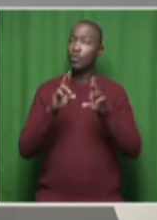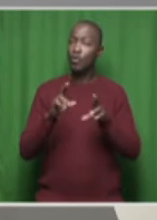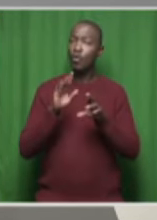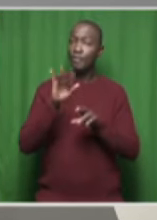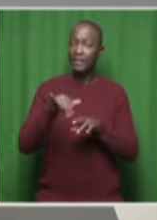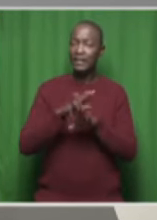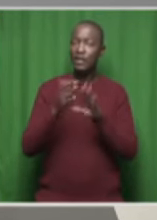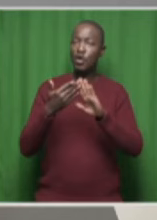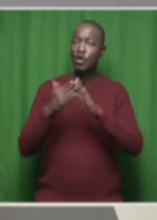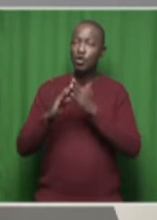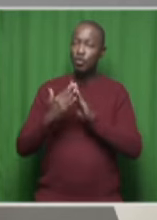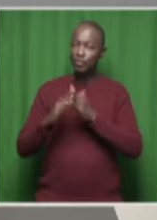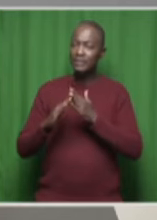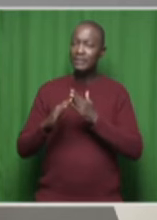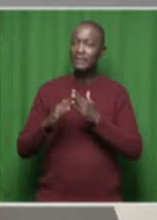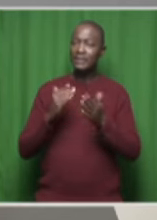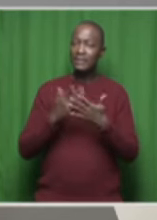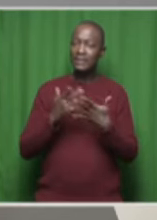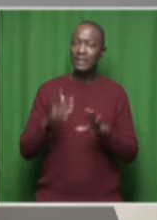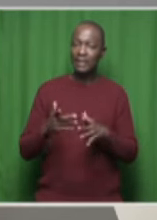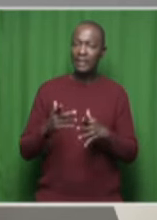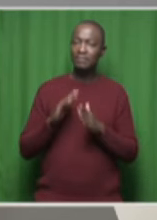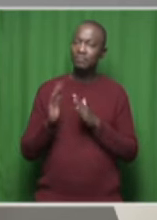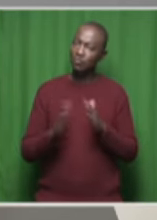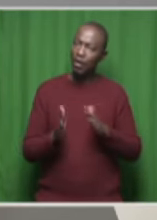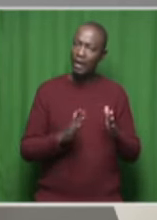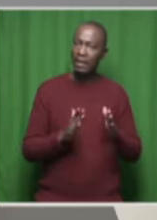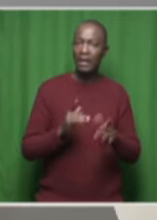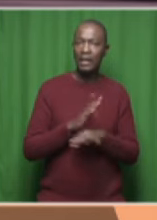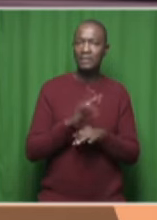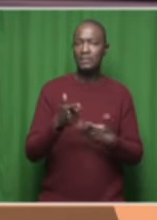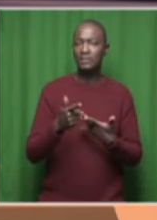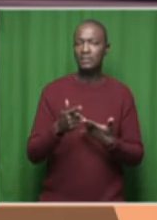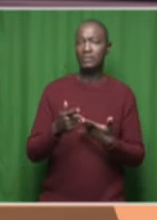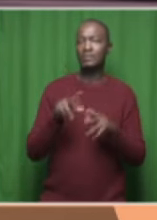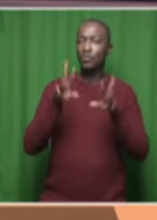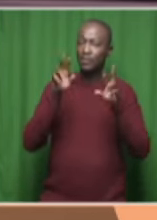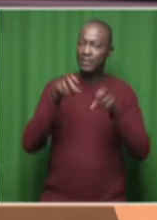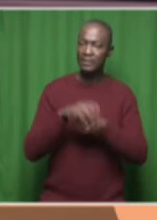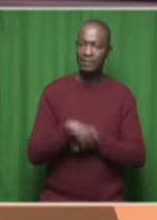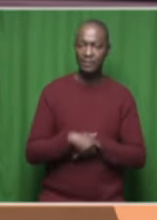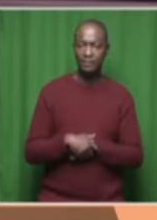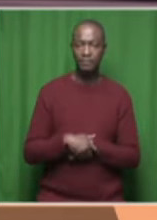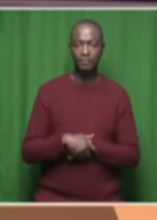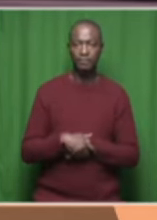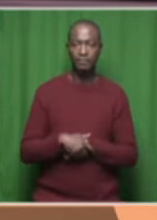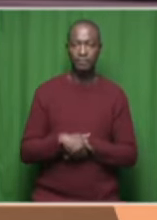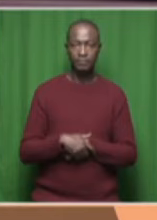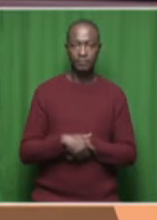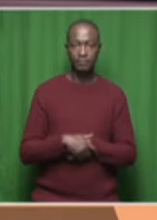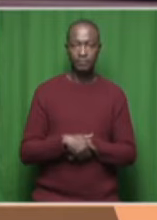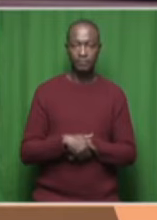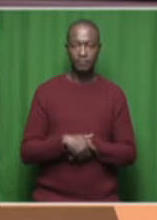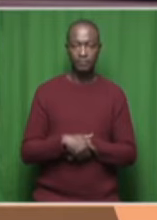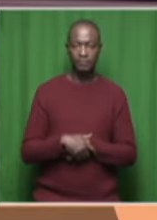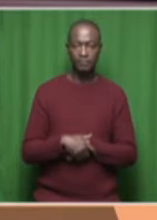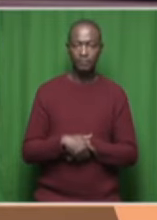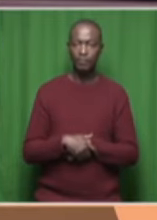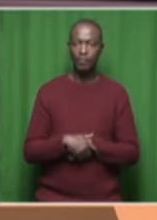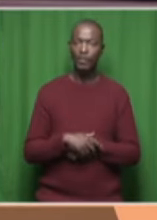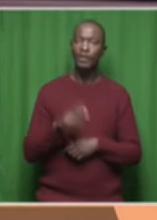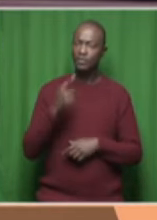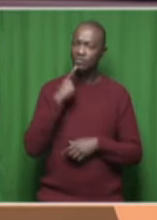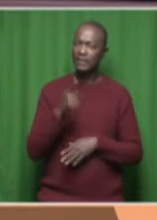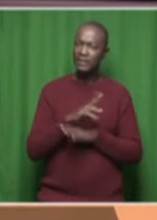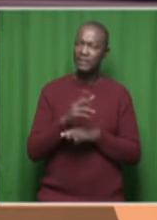communities can organize around these very, very pertinent themes. And Mr. Manuel, you keep saying we.